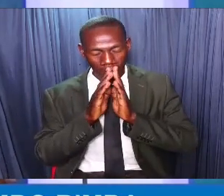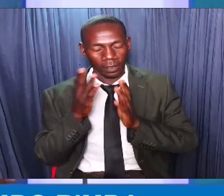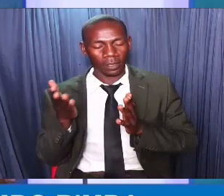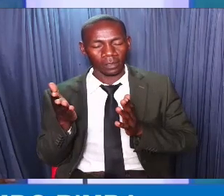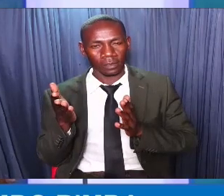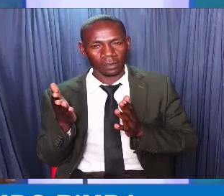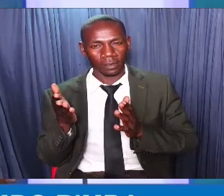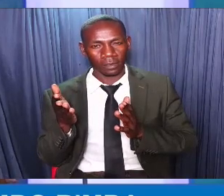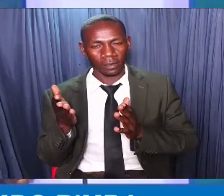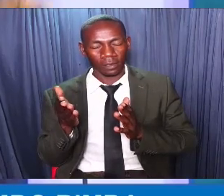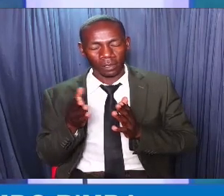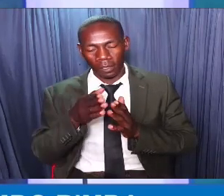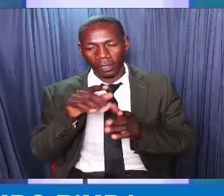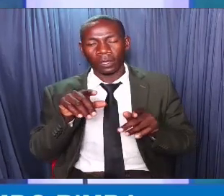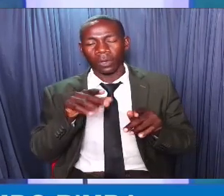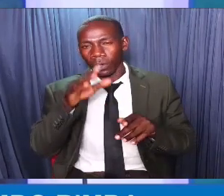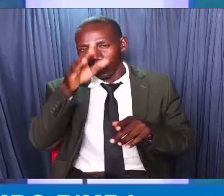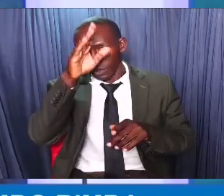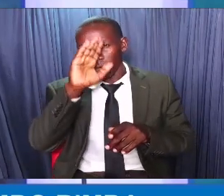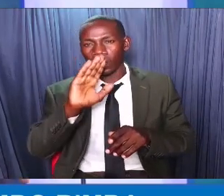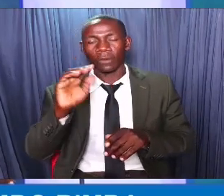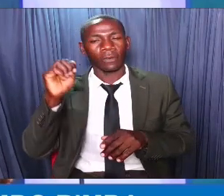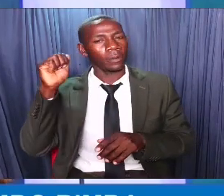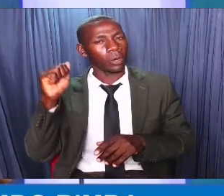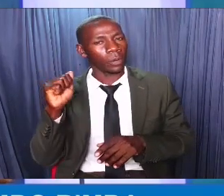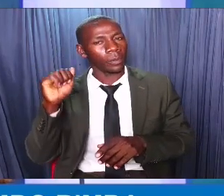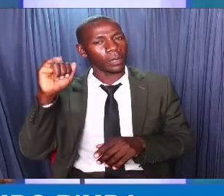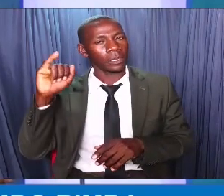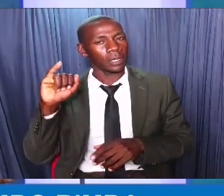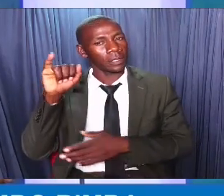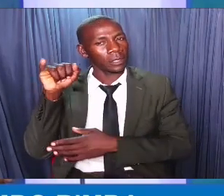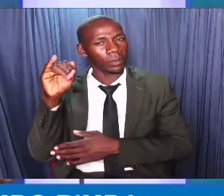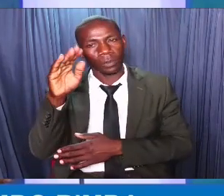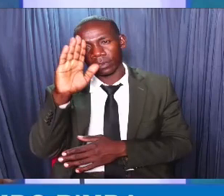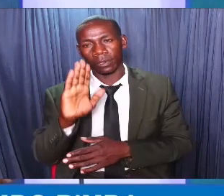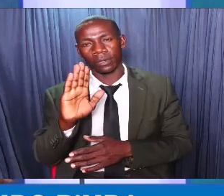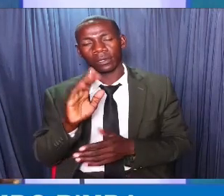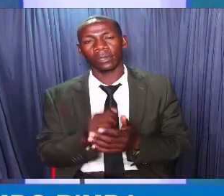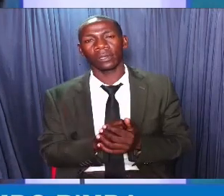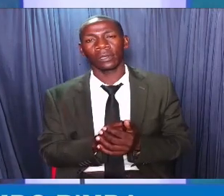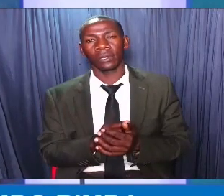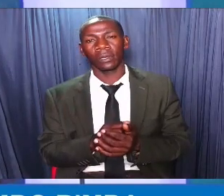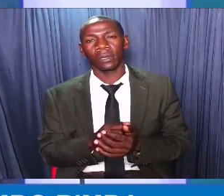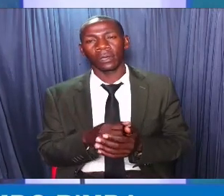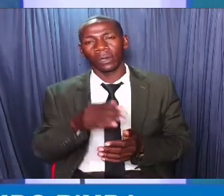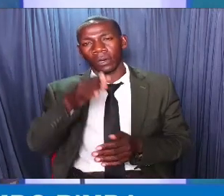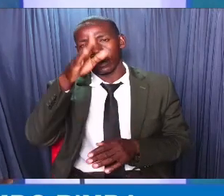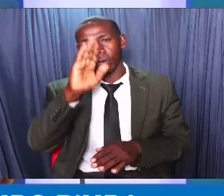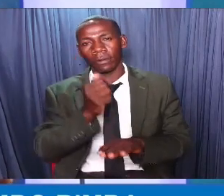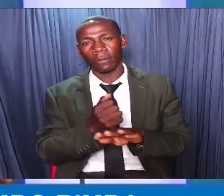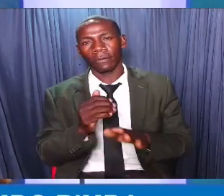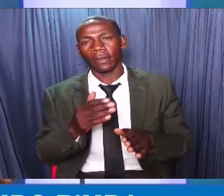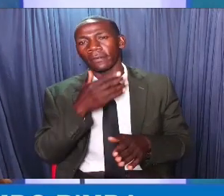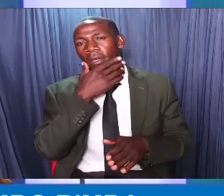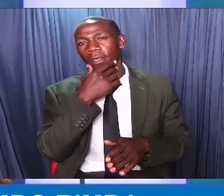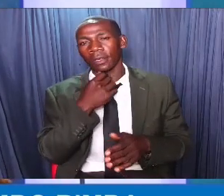prayed. Mungu yule wa Ibrahimu, Isaka na Jacobo. The same God of Abraham, Isaac and Jacob. Na Mungu wa baba yetu mwanzilishi. And God of our